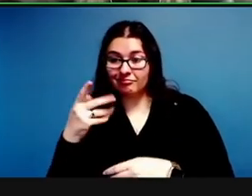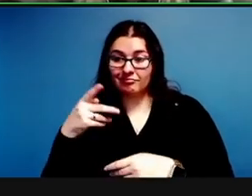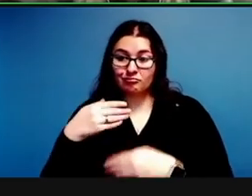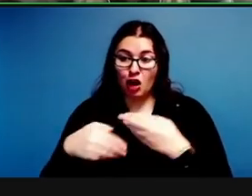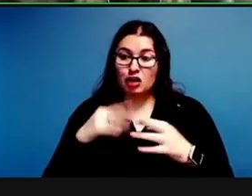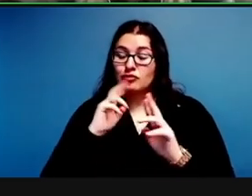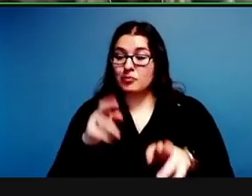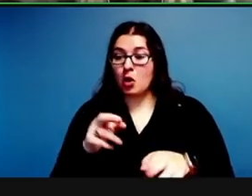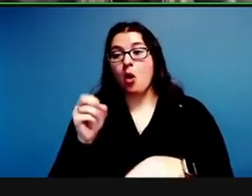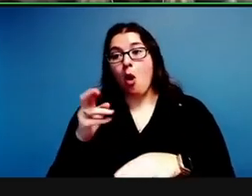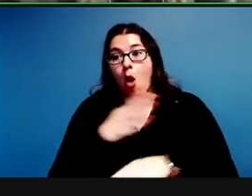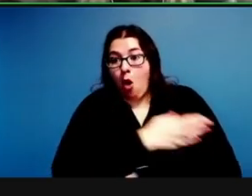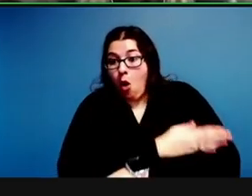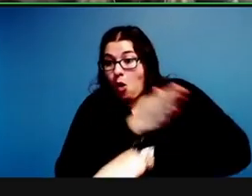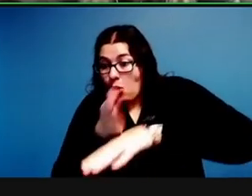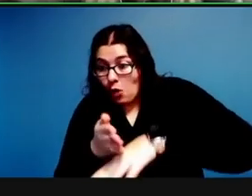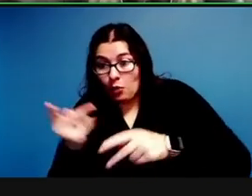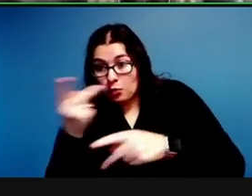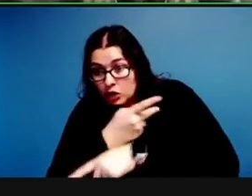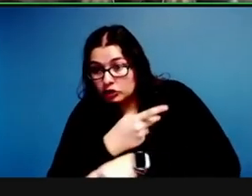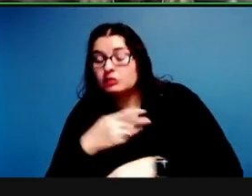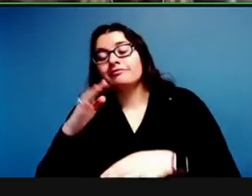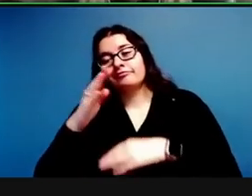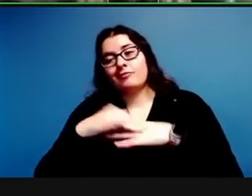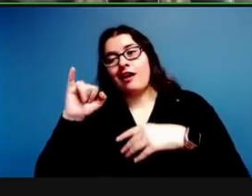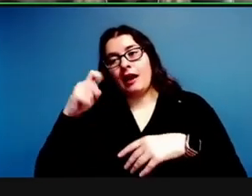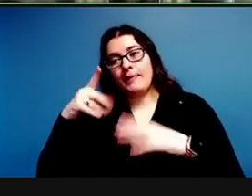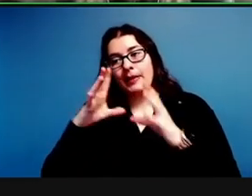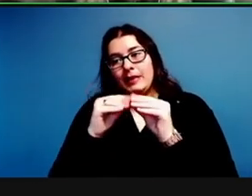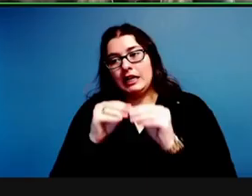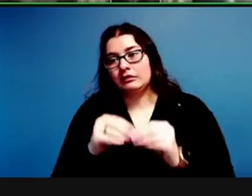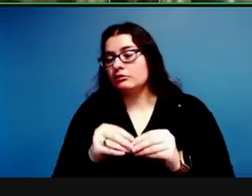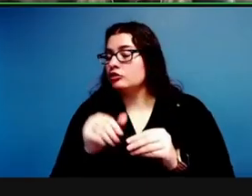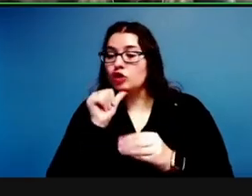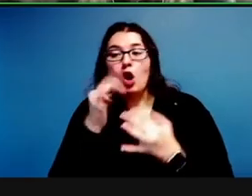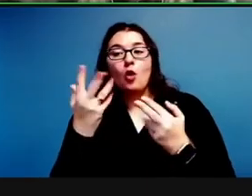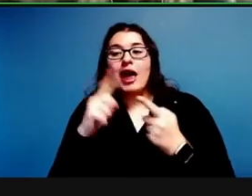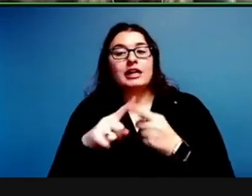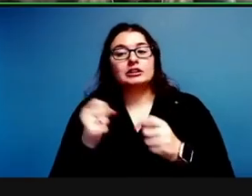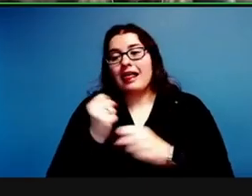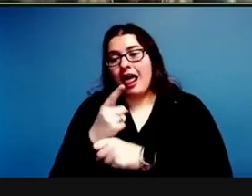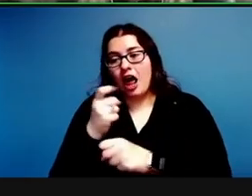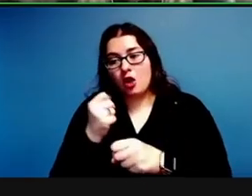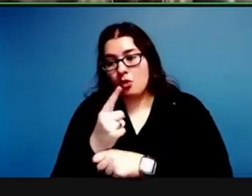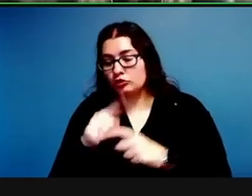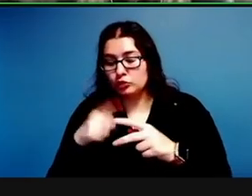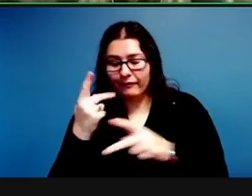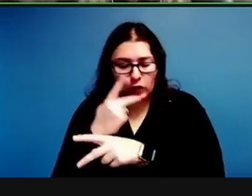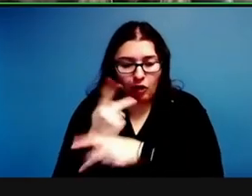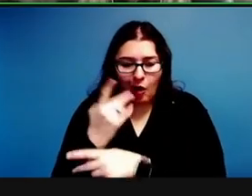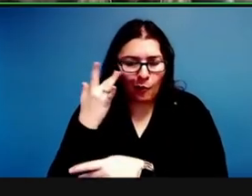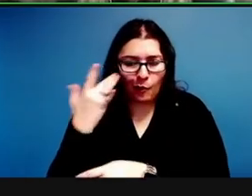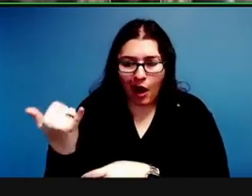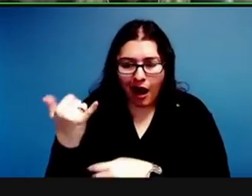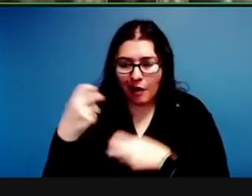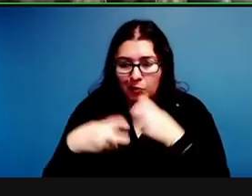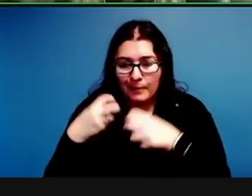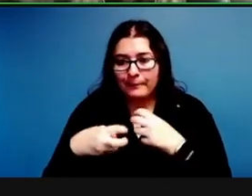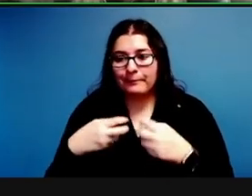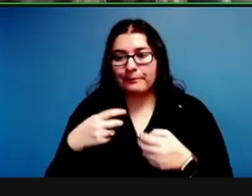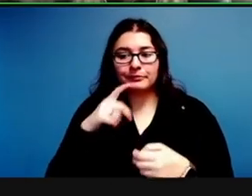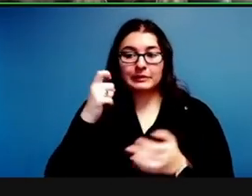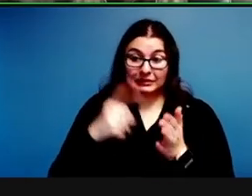there's regression, call an IEP meeting. Don't wait until the annual to figure out why there was a problem,